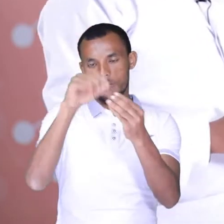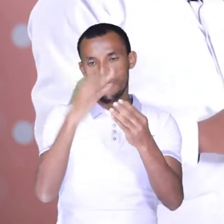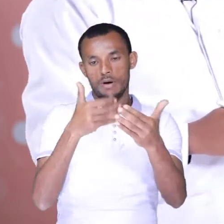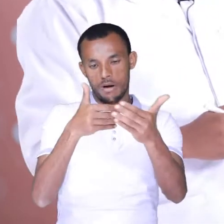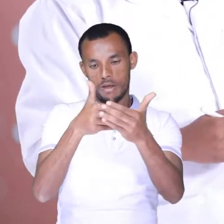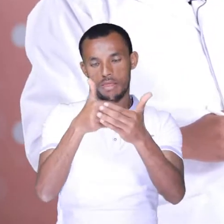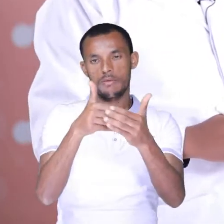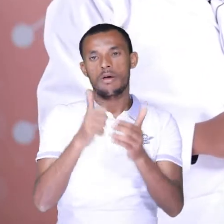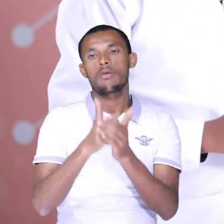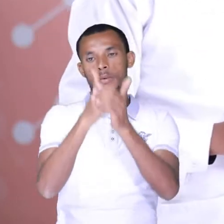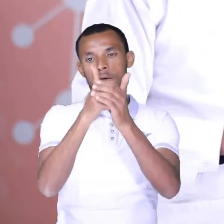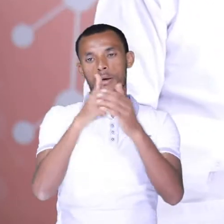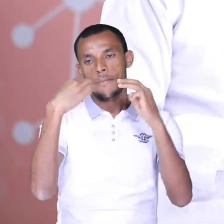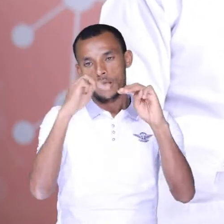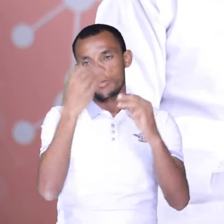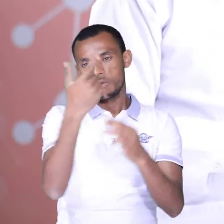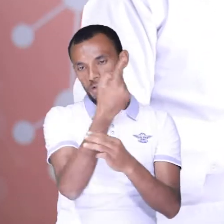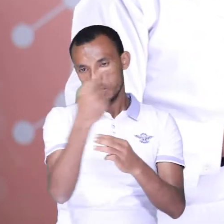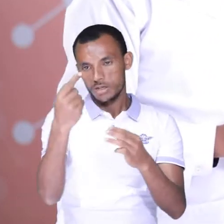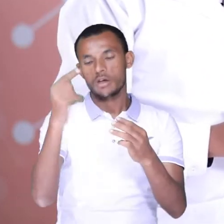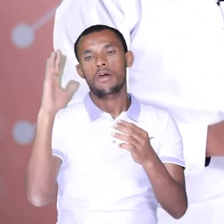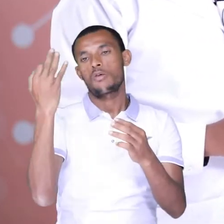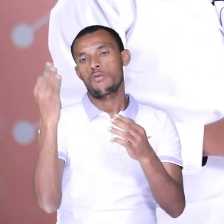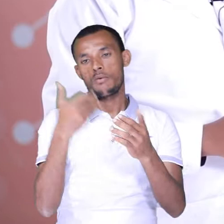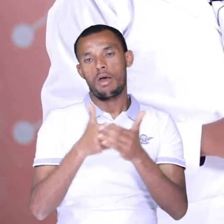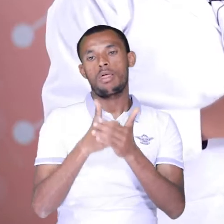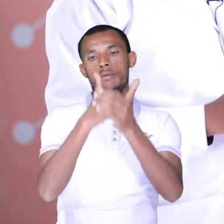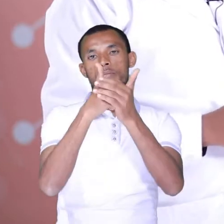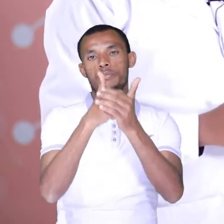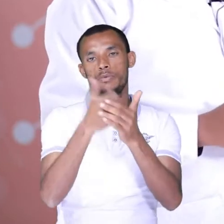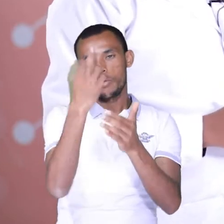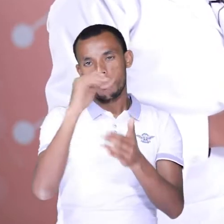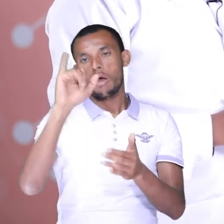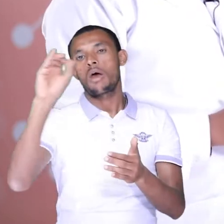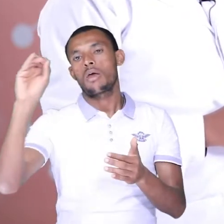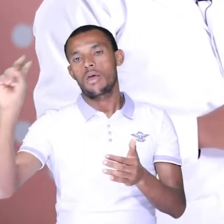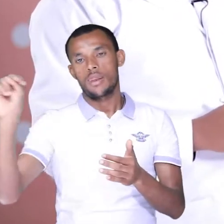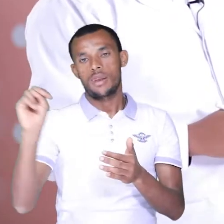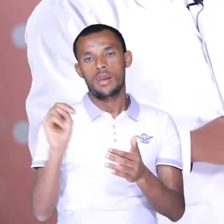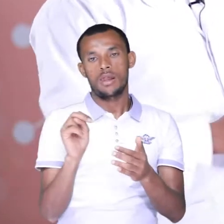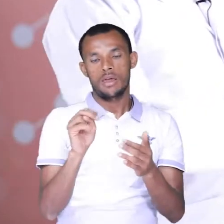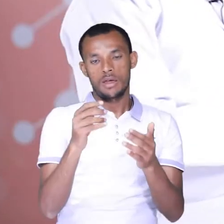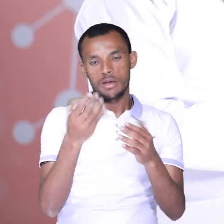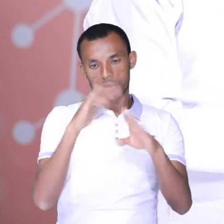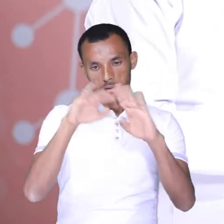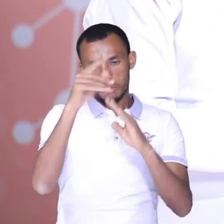relative atomic mass of each kind of atoms or ions in